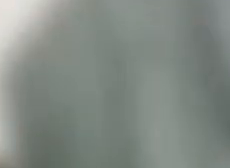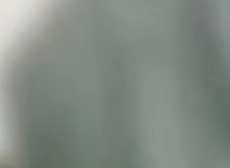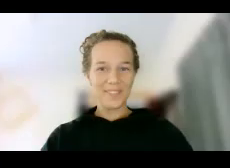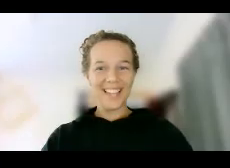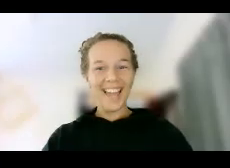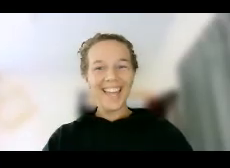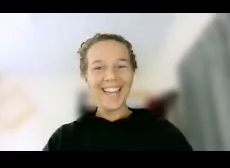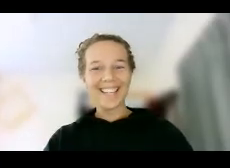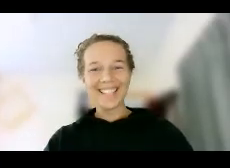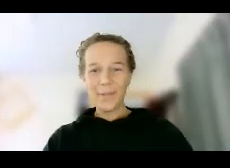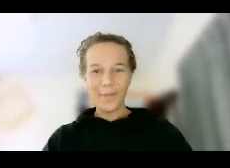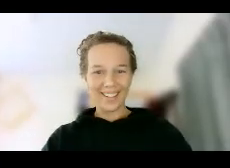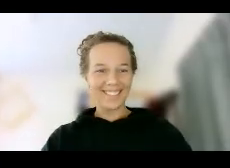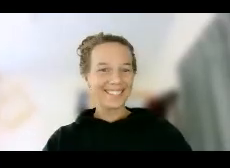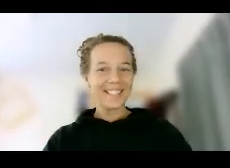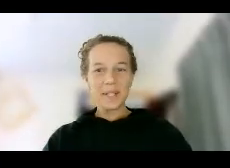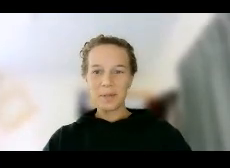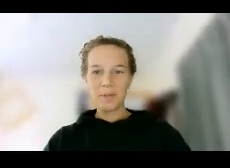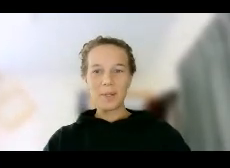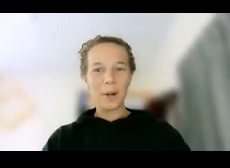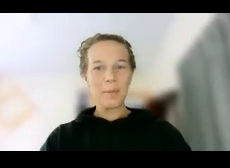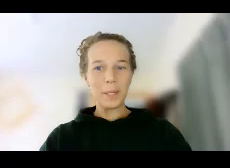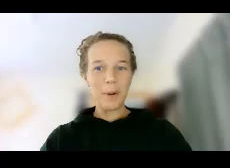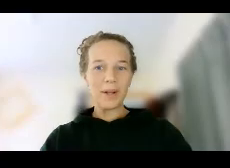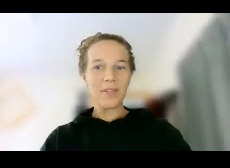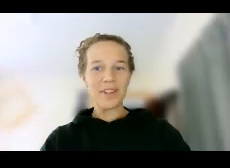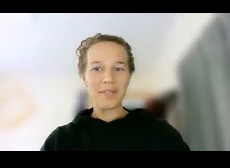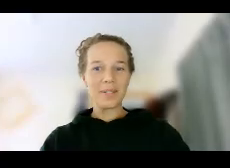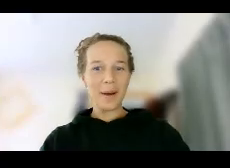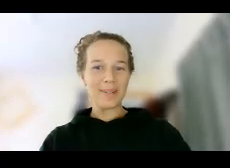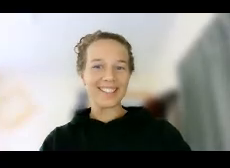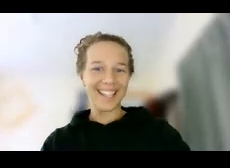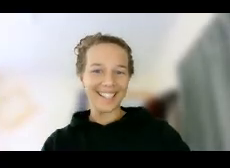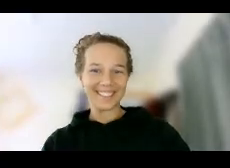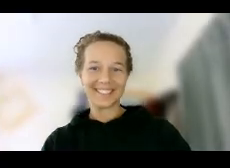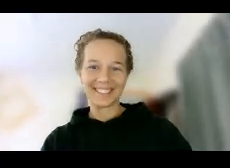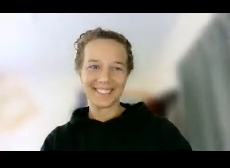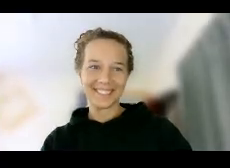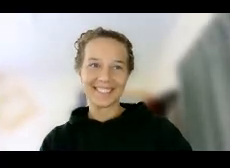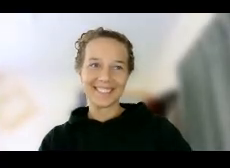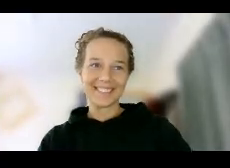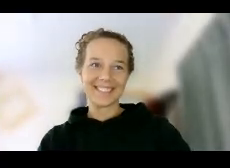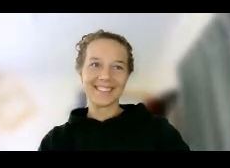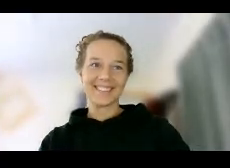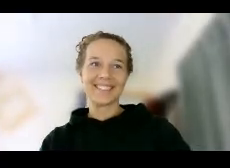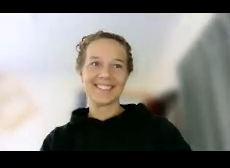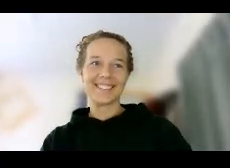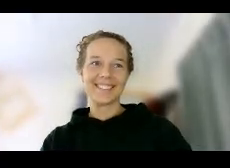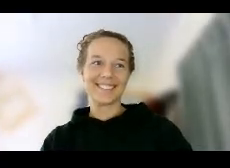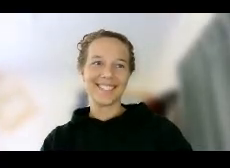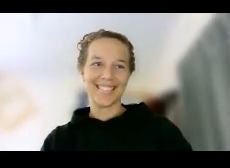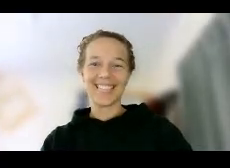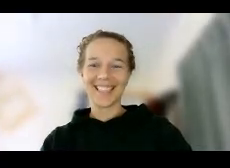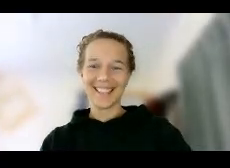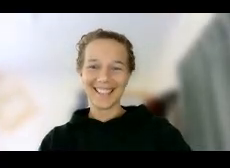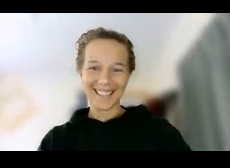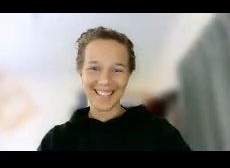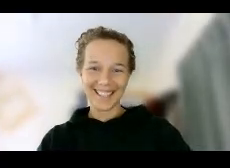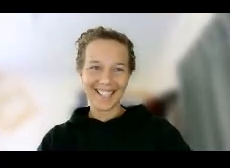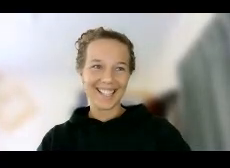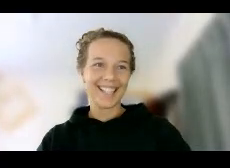Hey, Gwen. Hey, well, should we talk a bit about our favorite topic today? Oh, I'd love that.